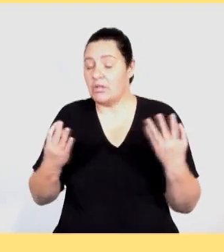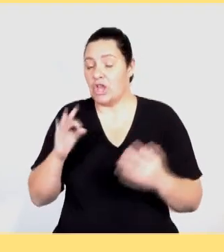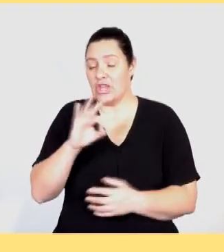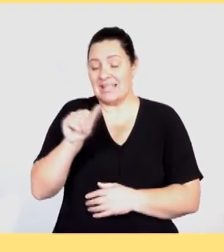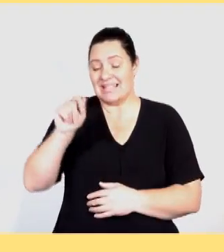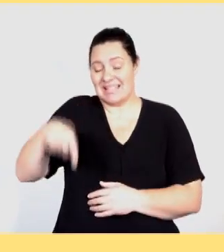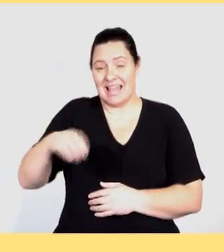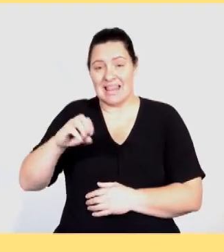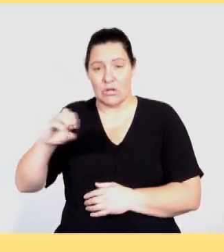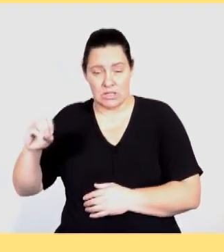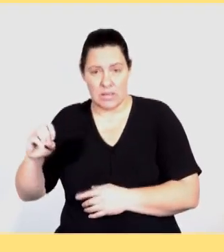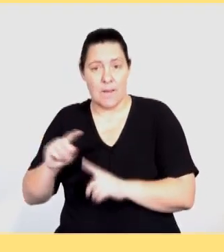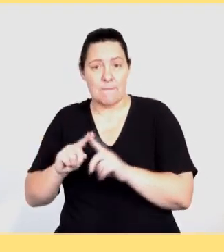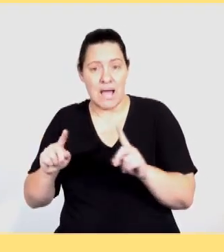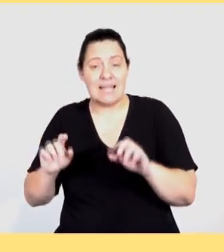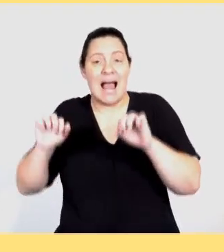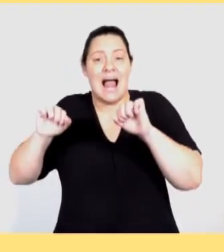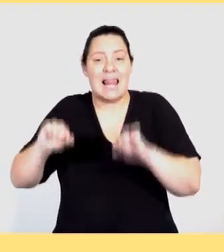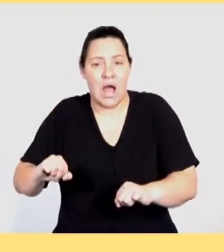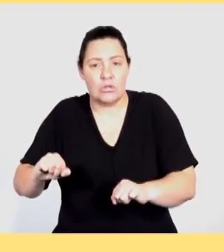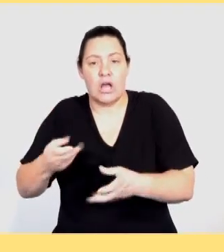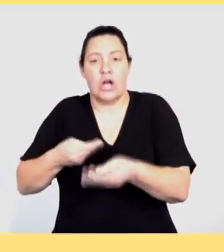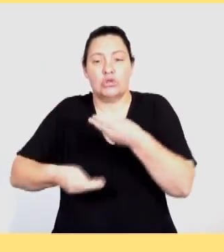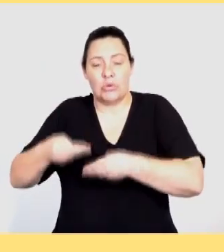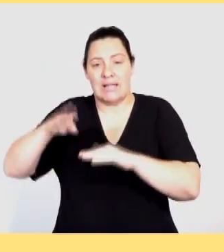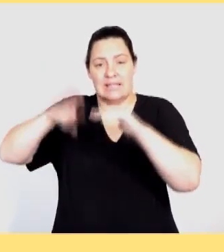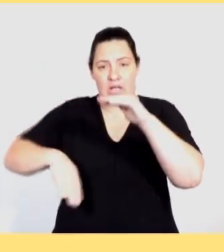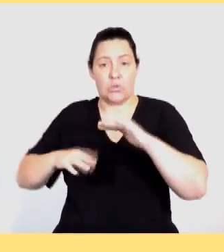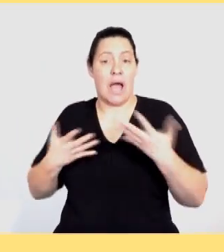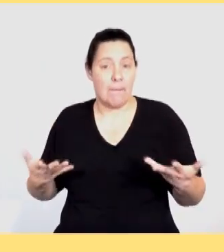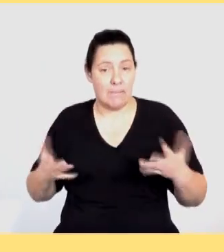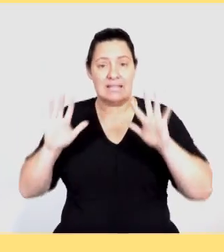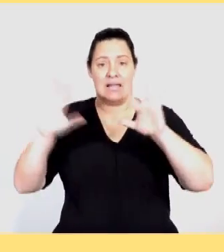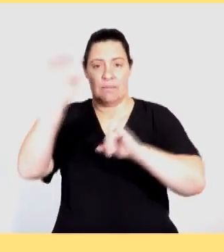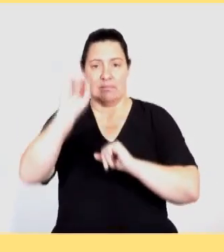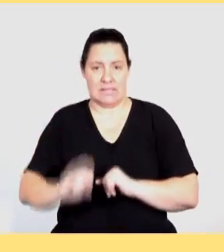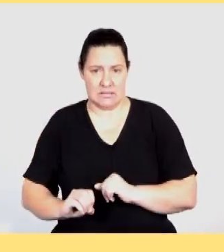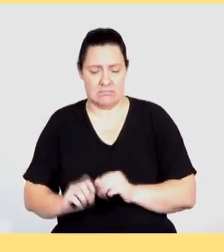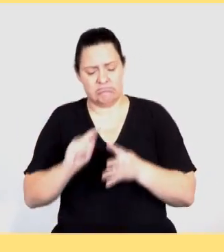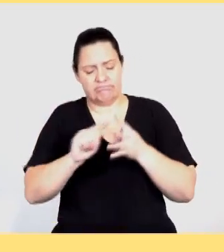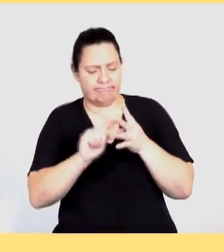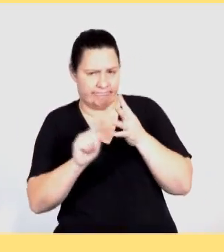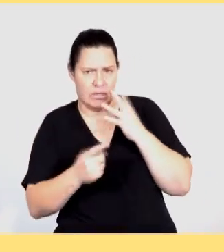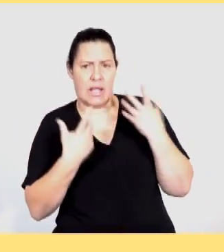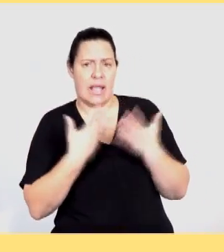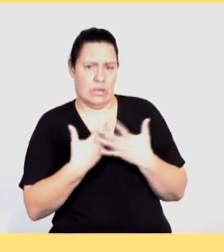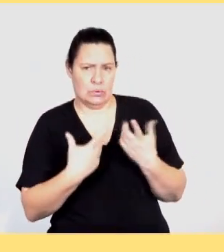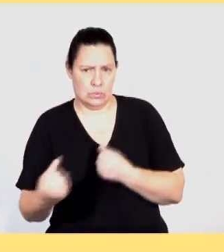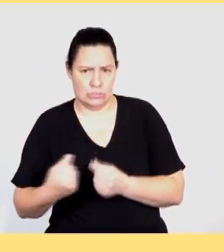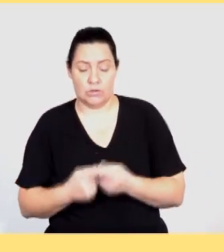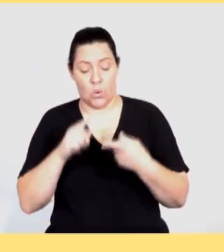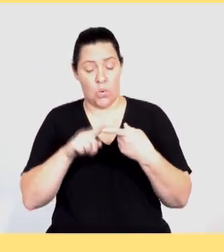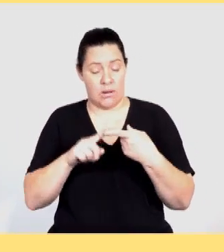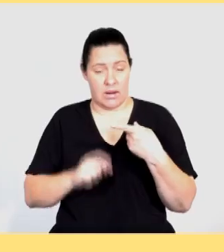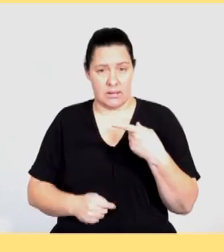for 36,000, but we were allowed a trade discount of 10%. So there are several ways in which you could have done